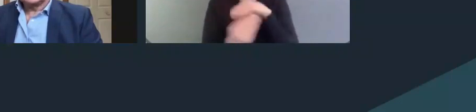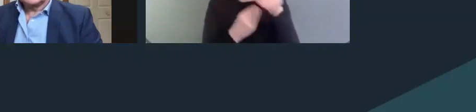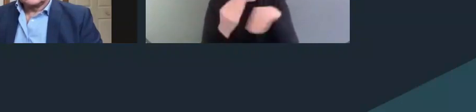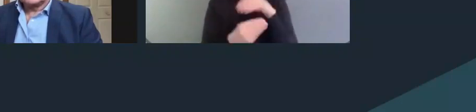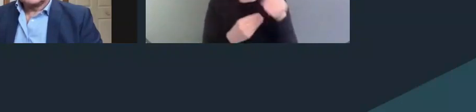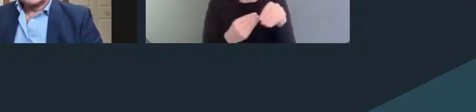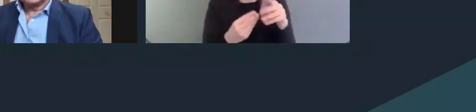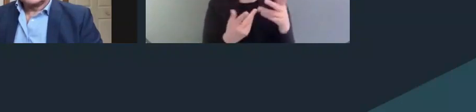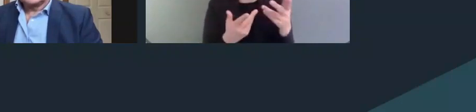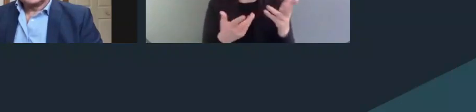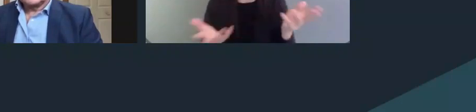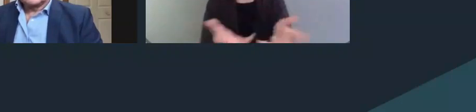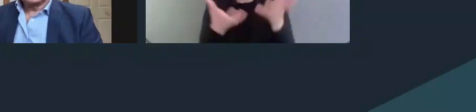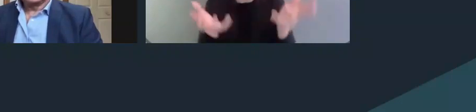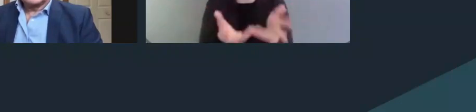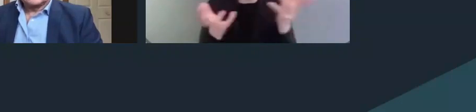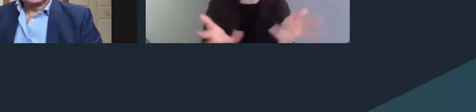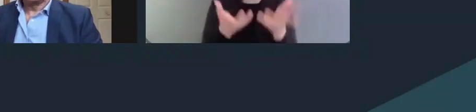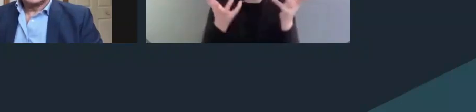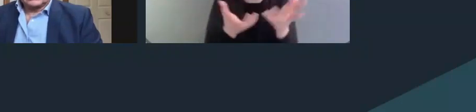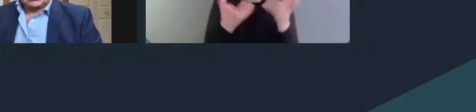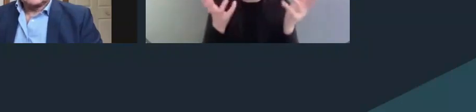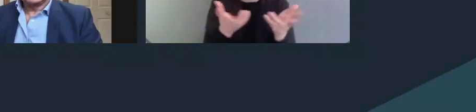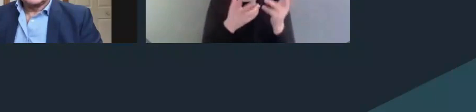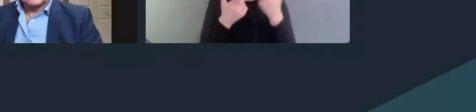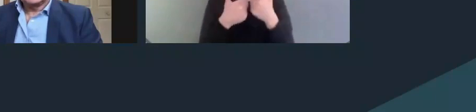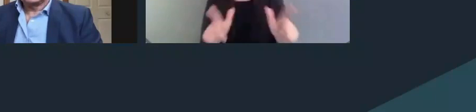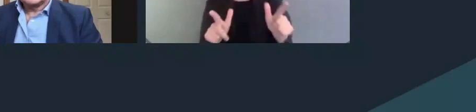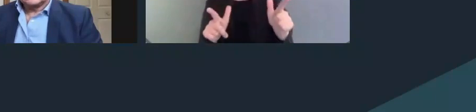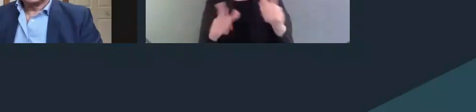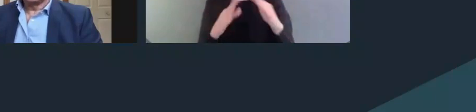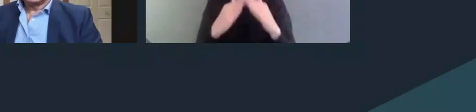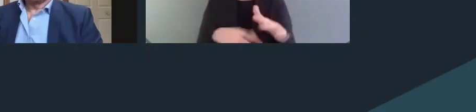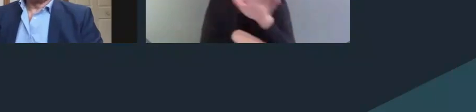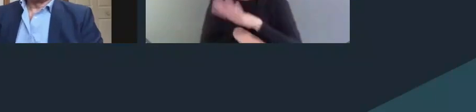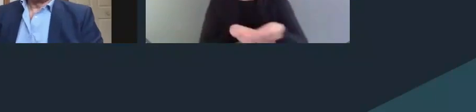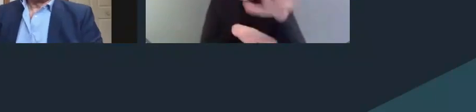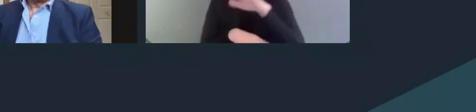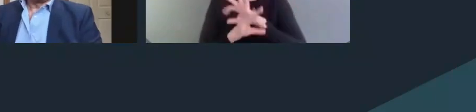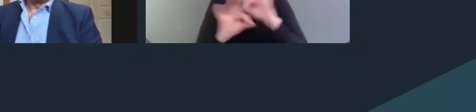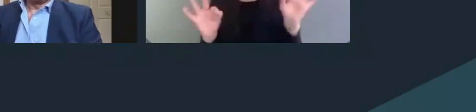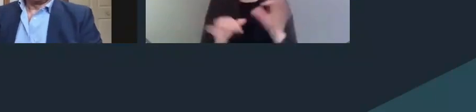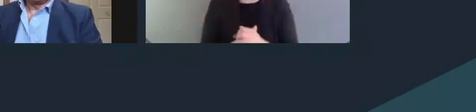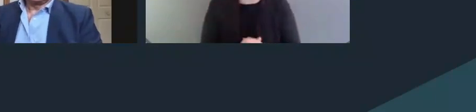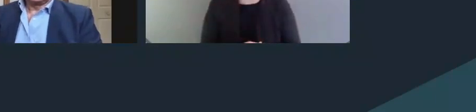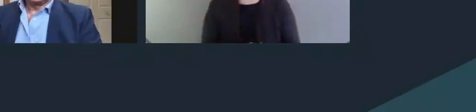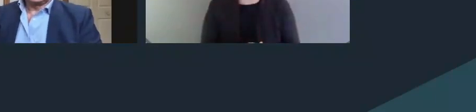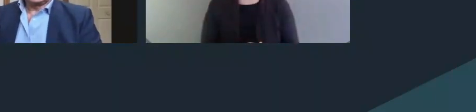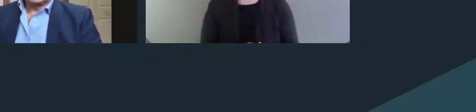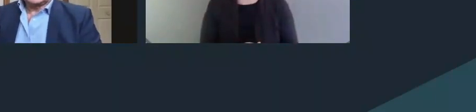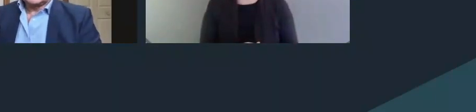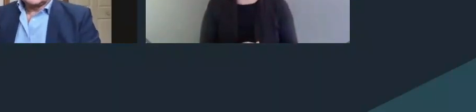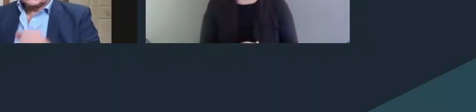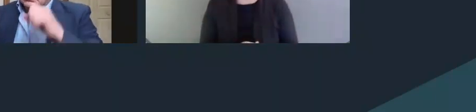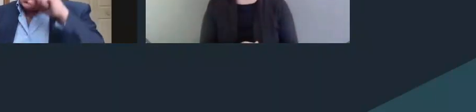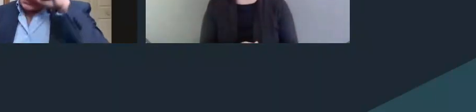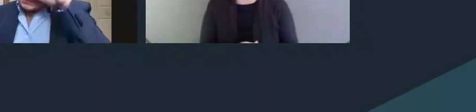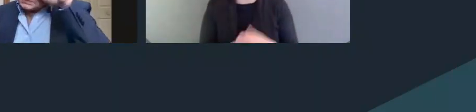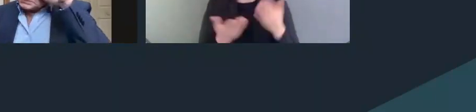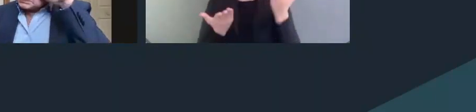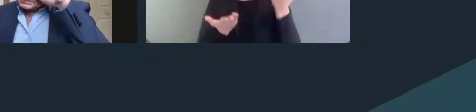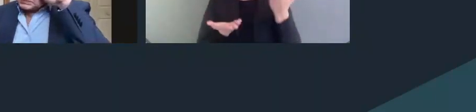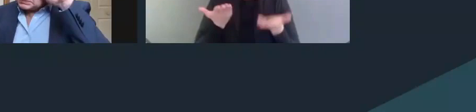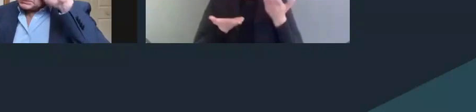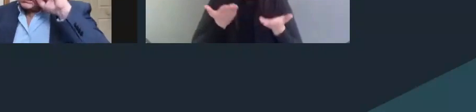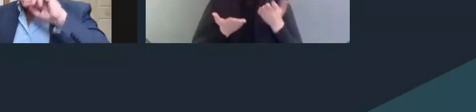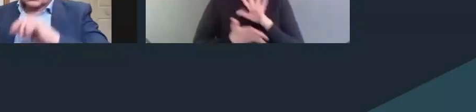is tusalanga.ca, and I don't think you can. I don't think that you can see my chat, but it's